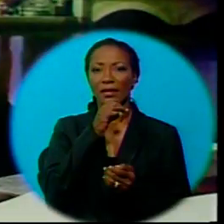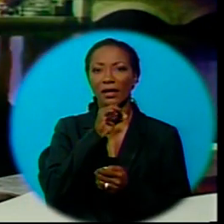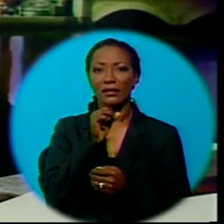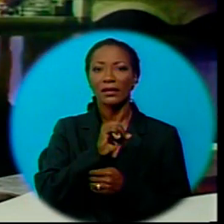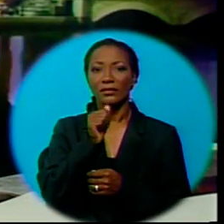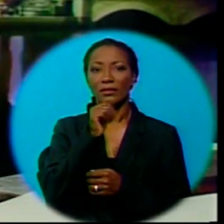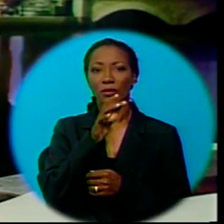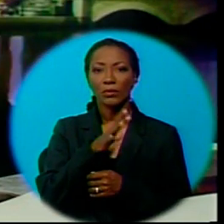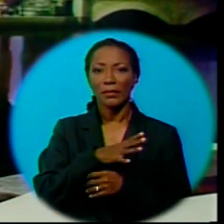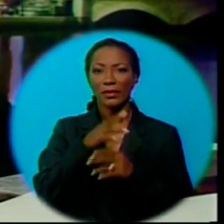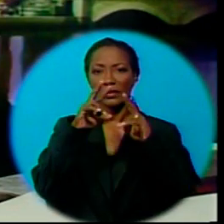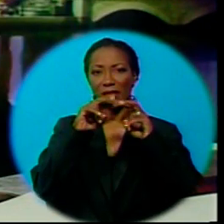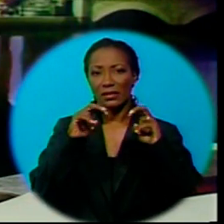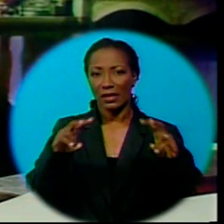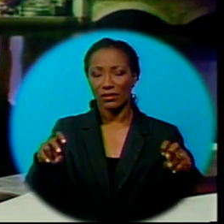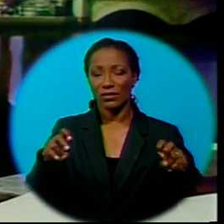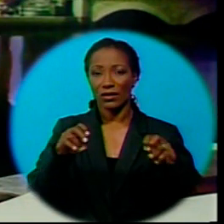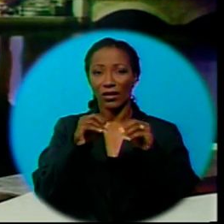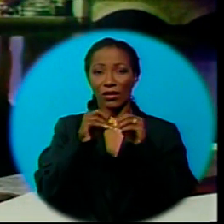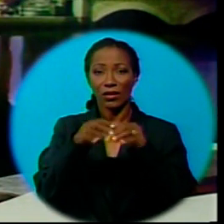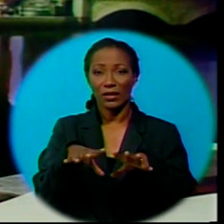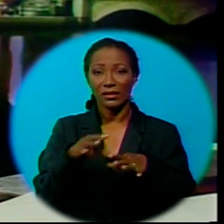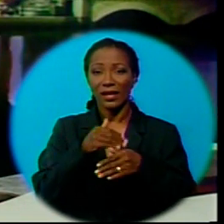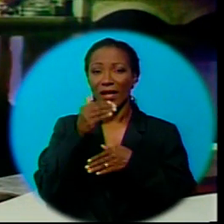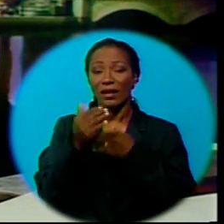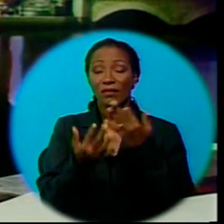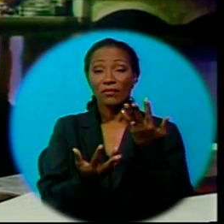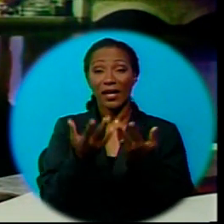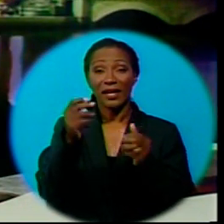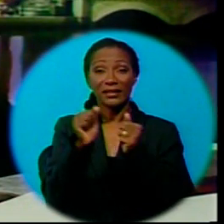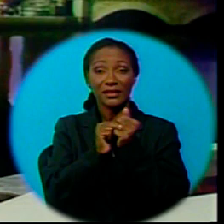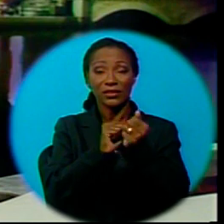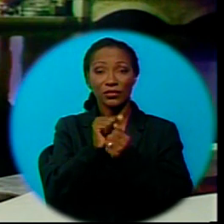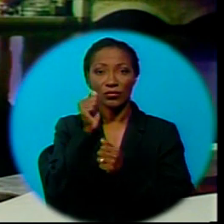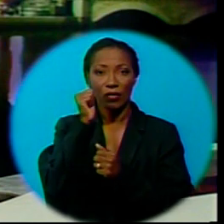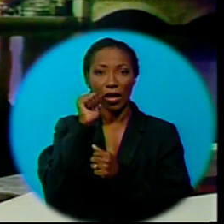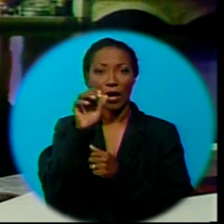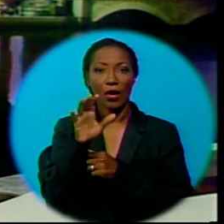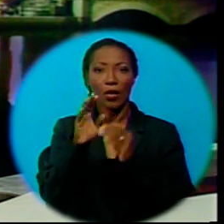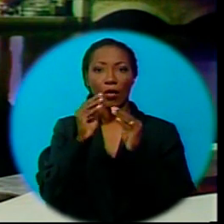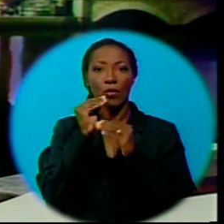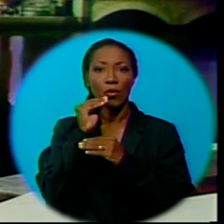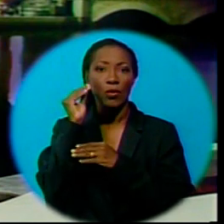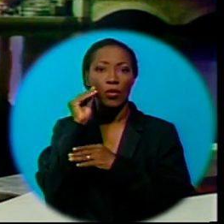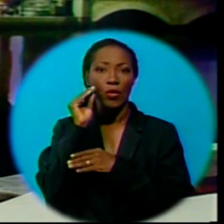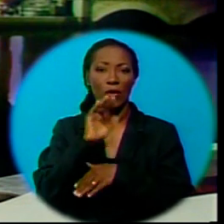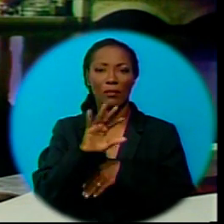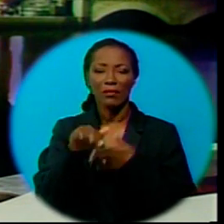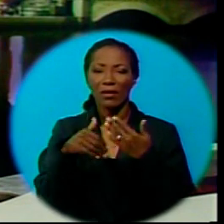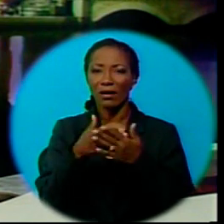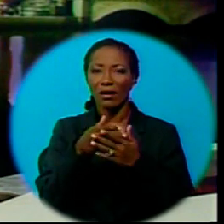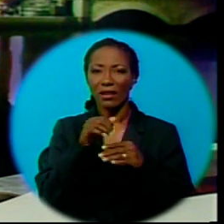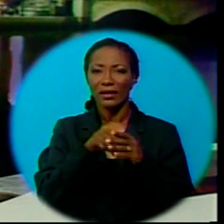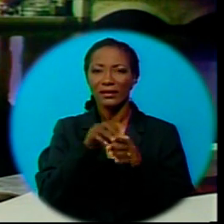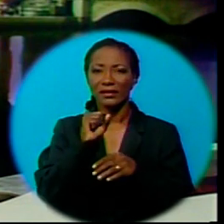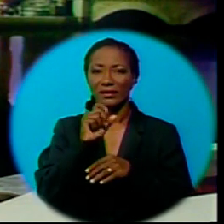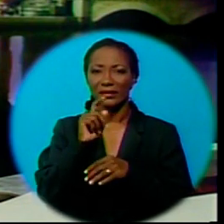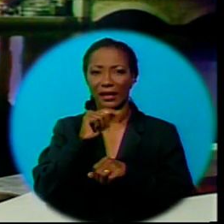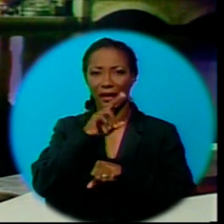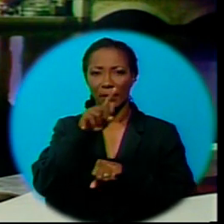An elderly woman is assessing her losses after fire destroyed her home and all of its contents in Speightstown, St. Peter.